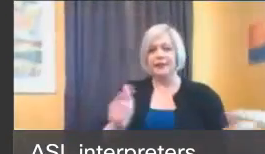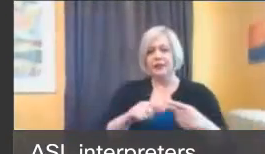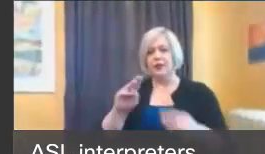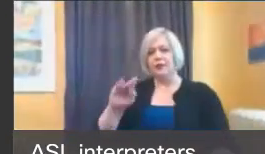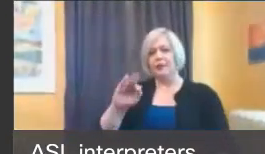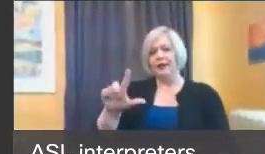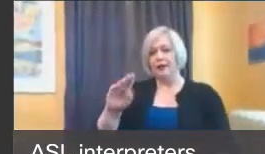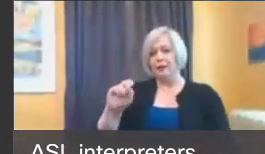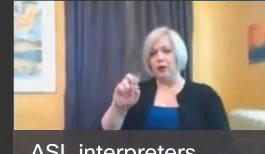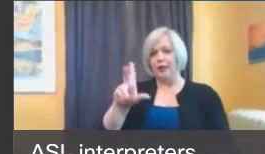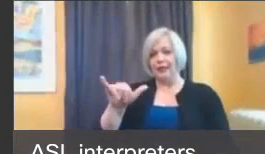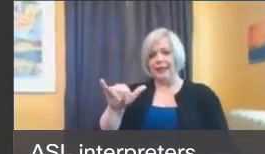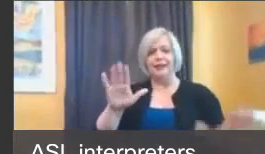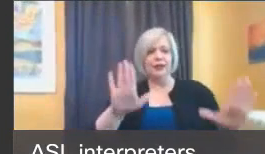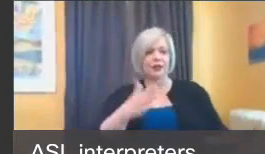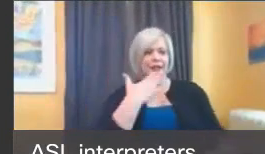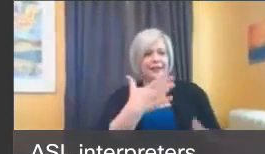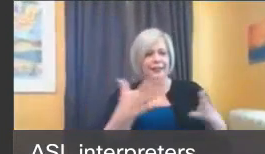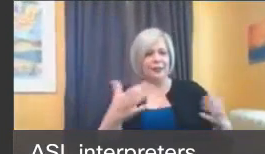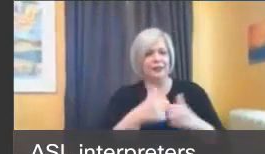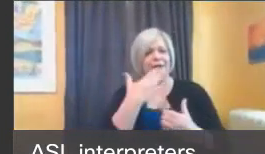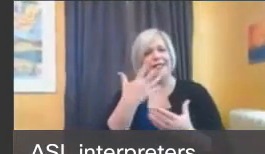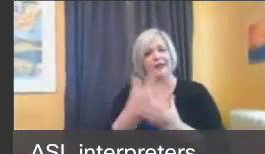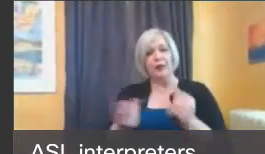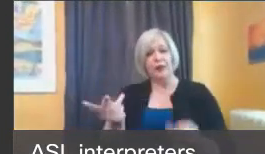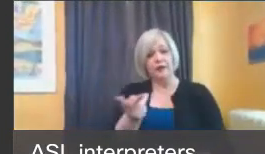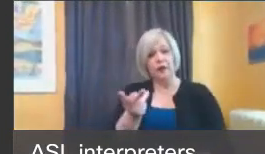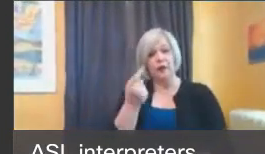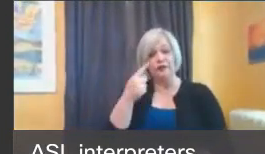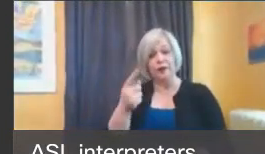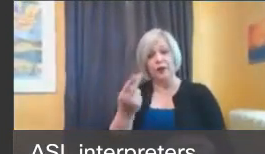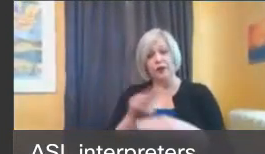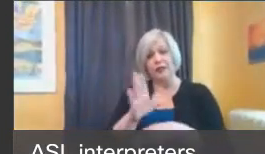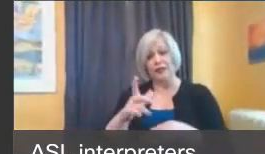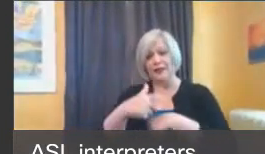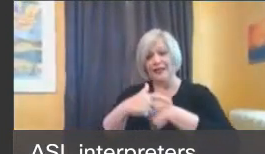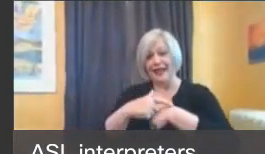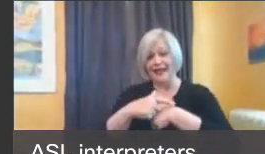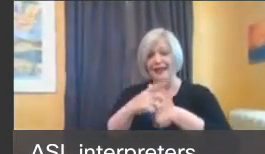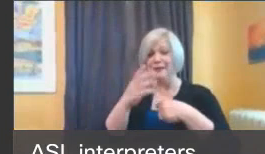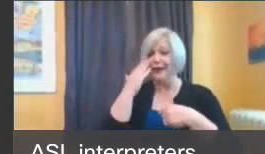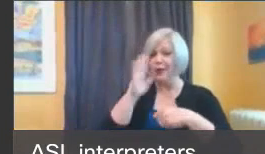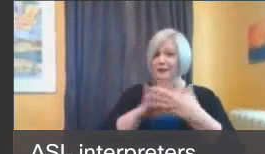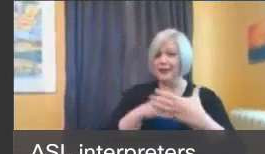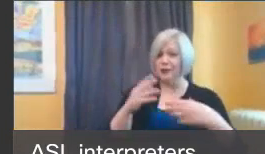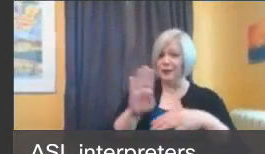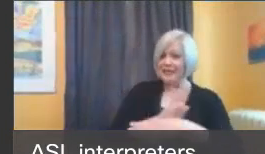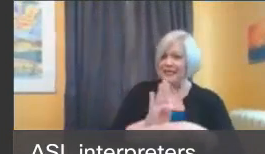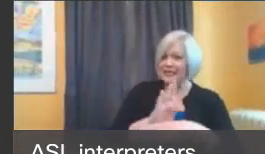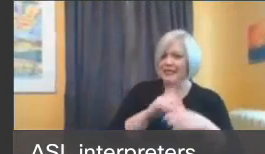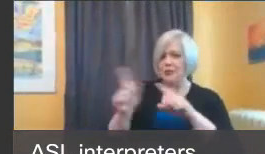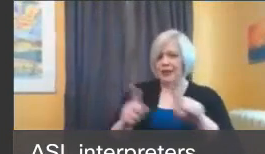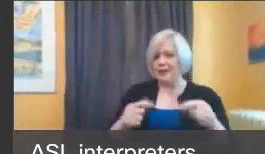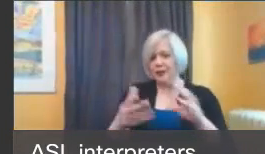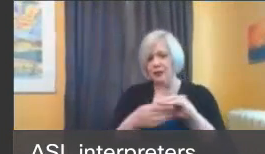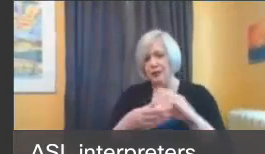Great, thank you very much. And I'd like to thank both of you for taking the time out of your busy schedules to join us today. Dean Tolson, your scholarship